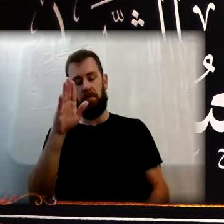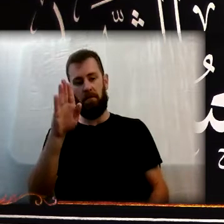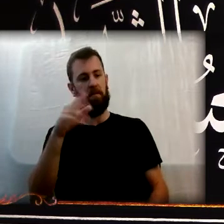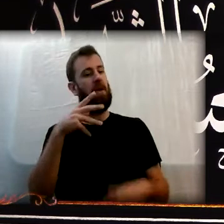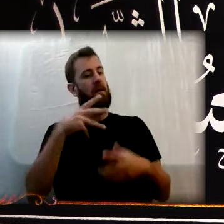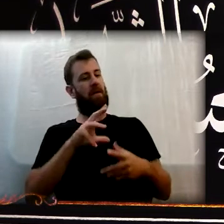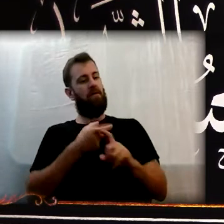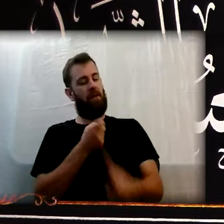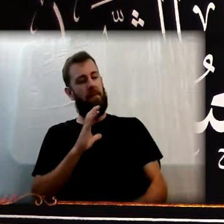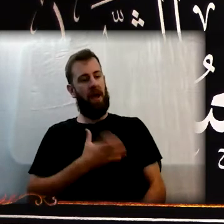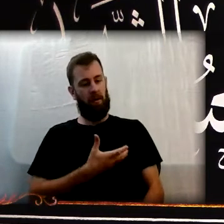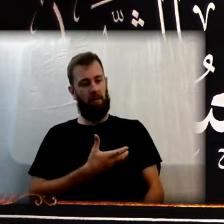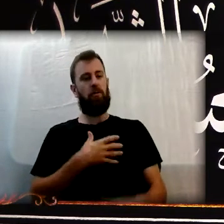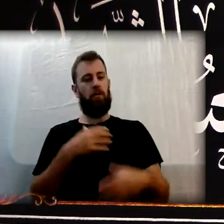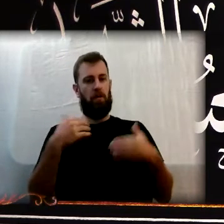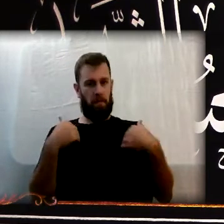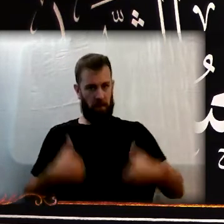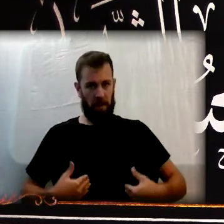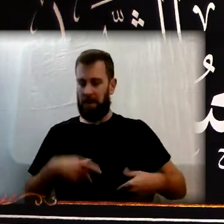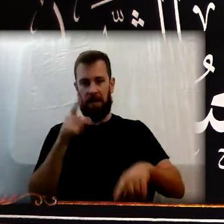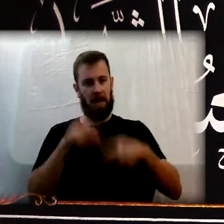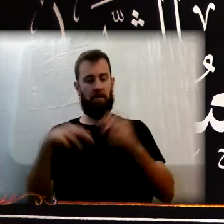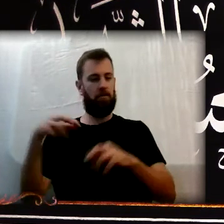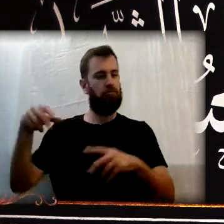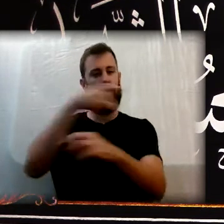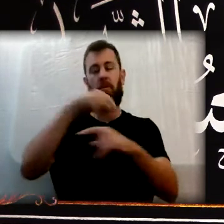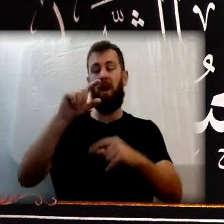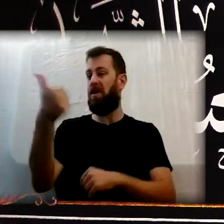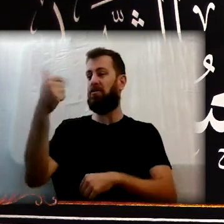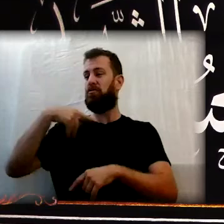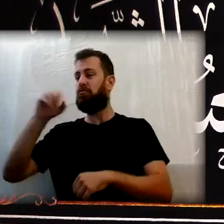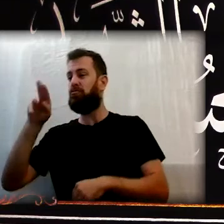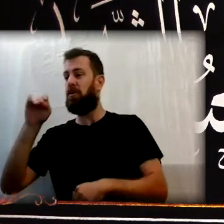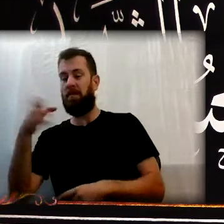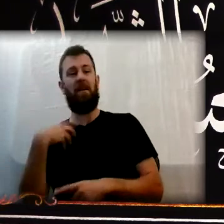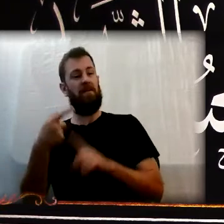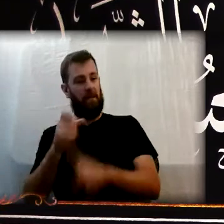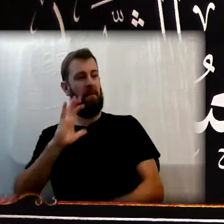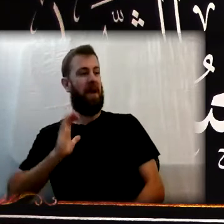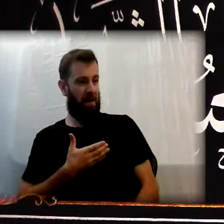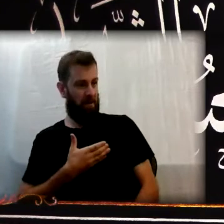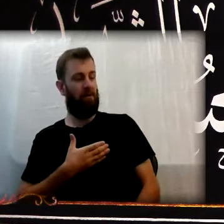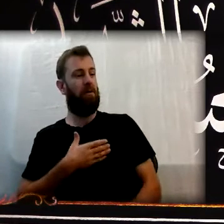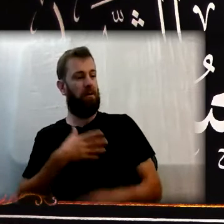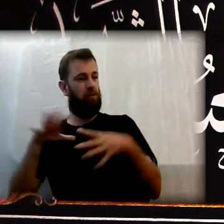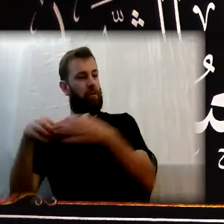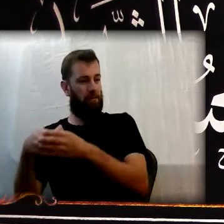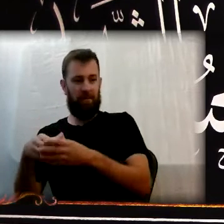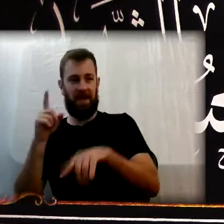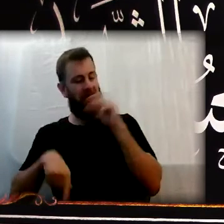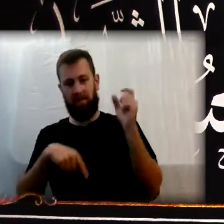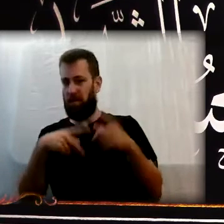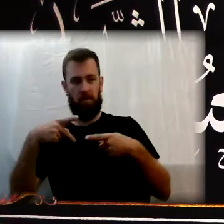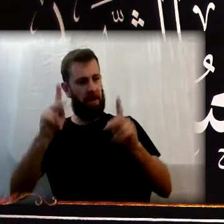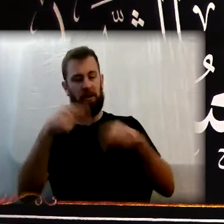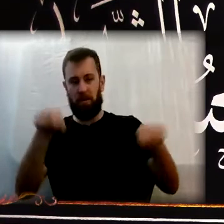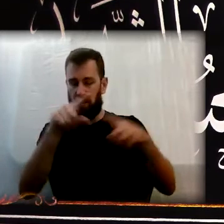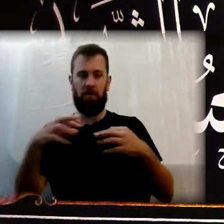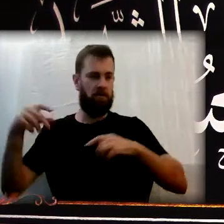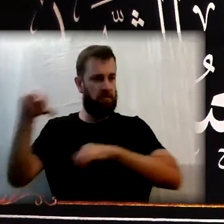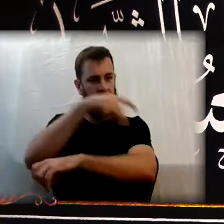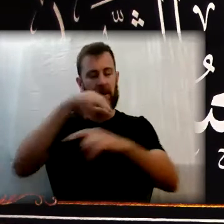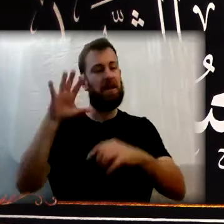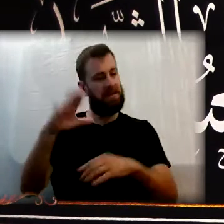tribe, we will not allow you to trample his body." One tribe came forward and said, "Hur is from our tribe, we will not allow you to trample his